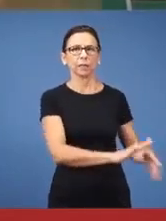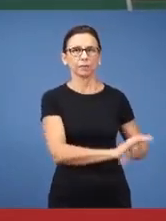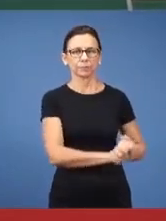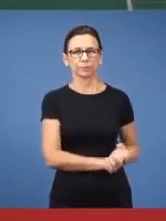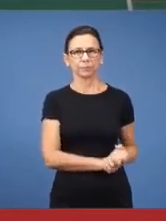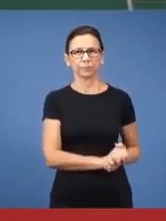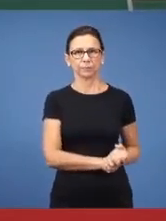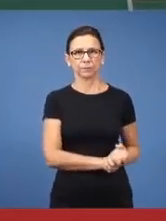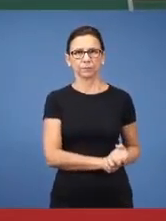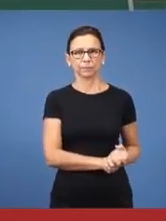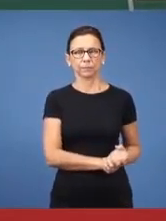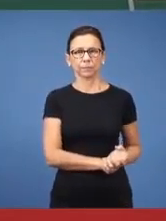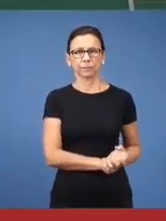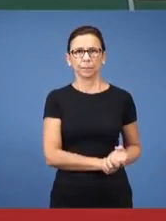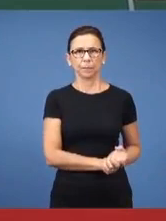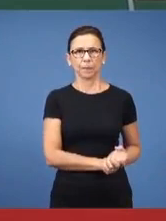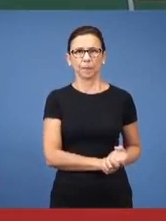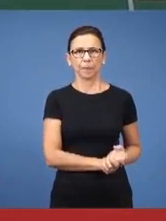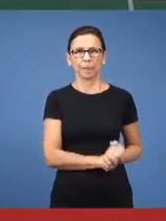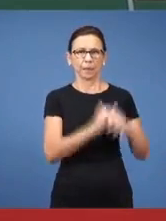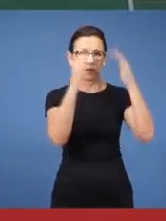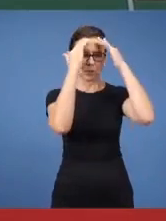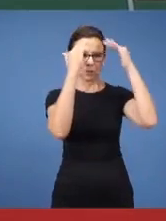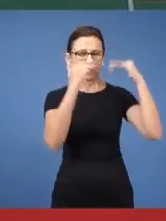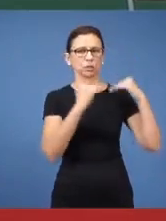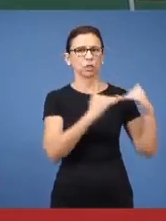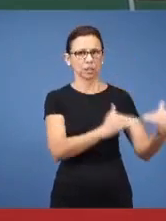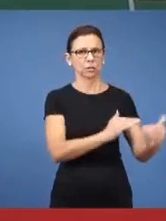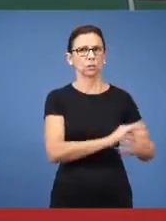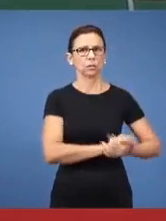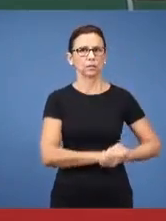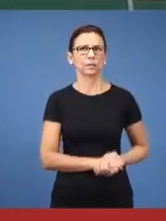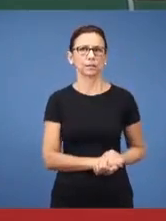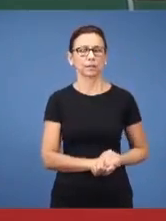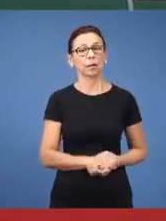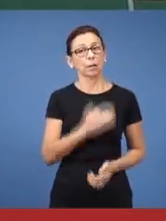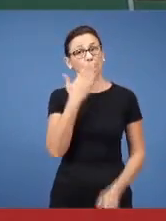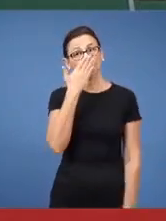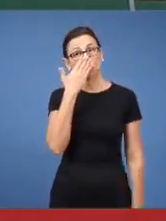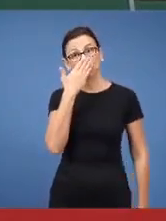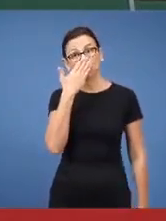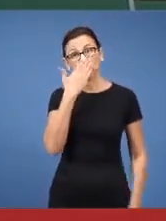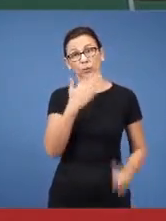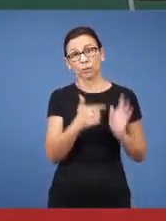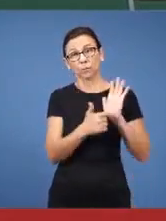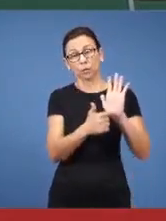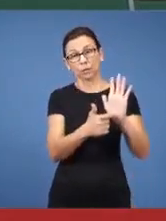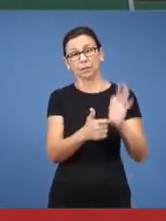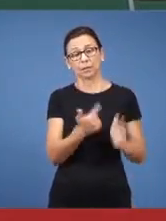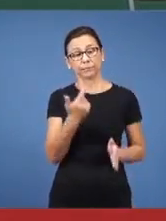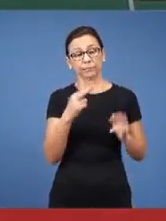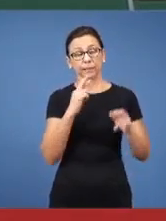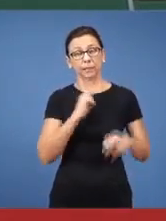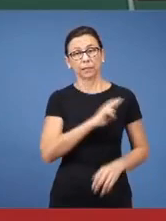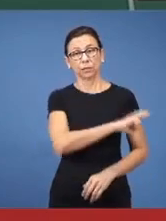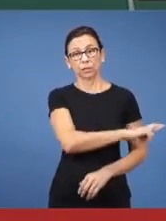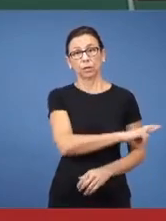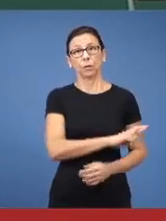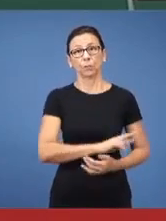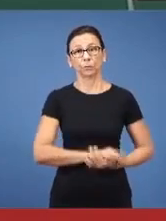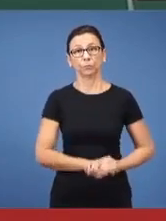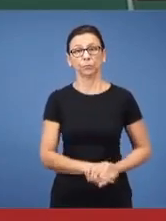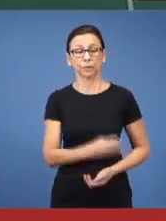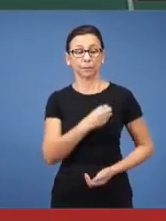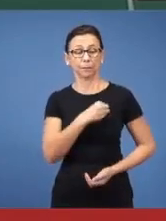book of Revelation. It's called the Great Prostitute. A name is very hard to say here, but it is in the book, of Revelation. A woman